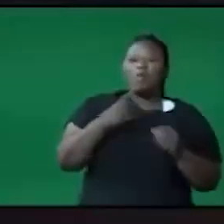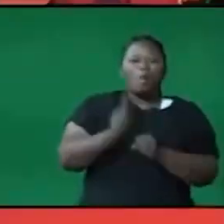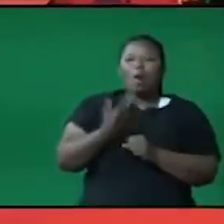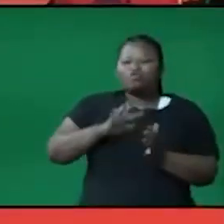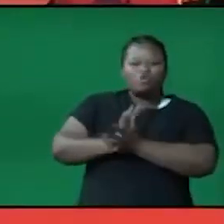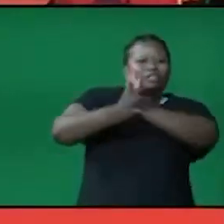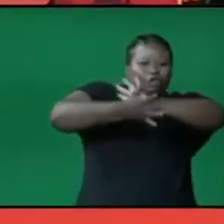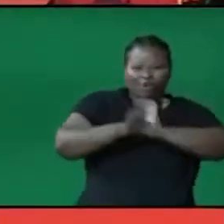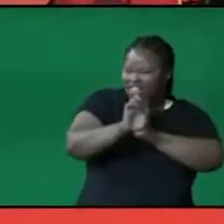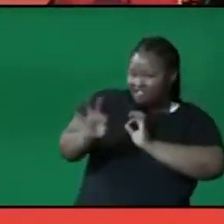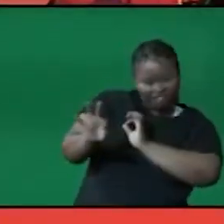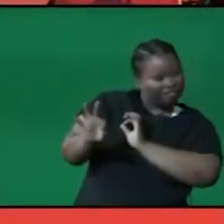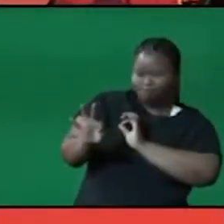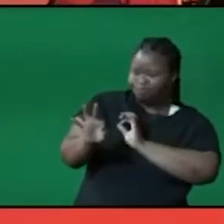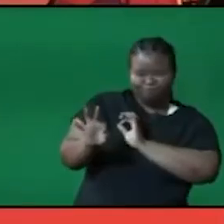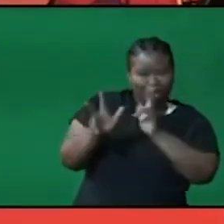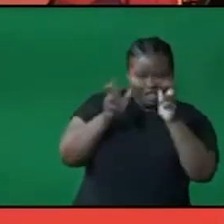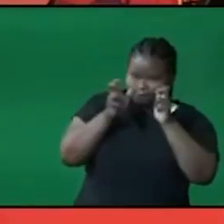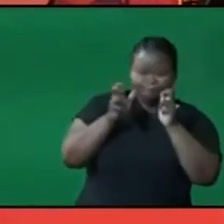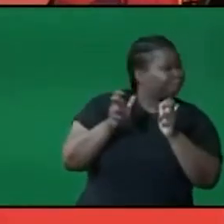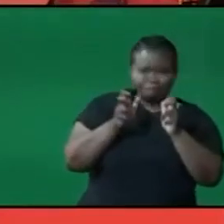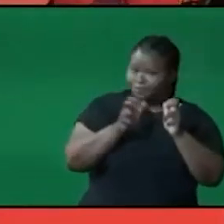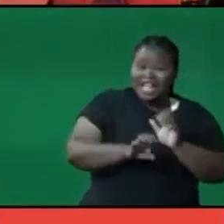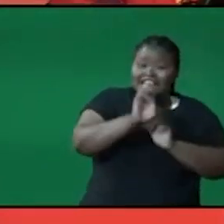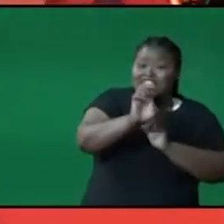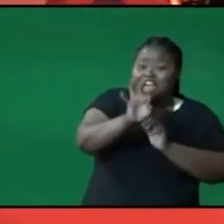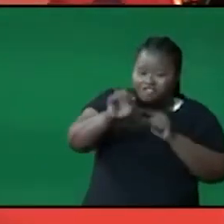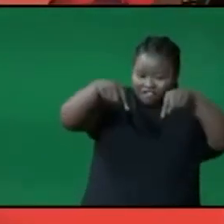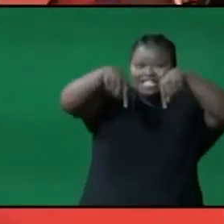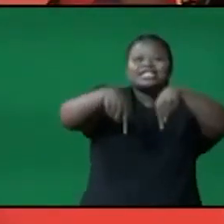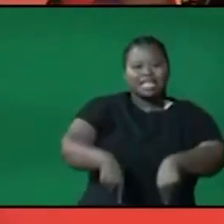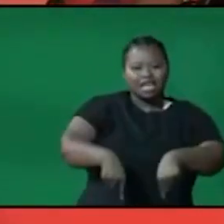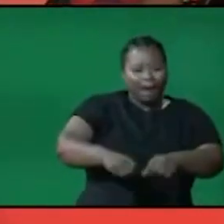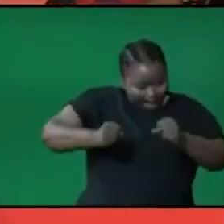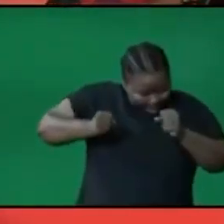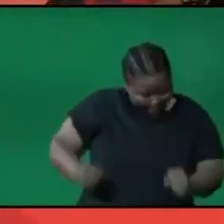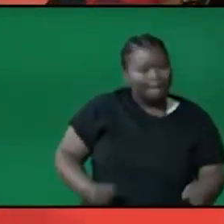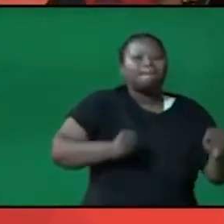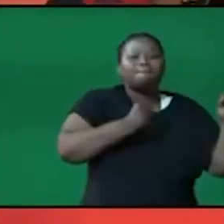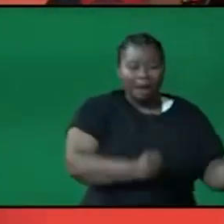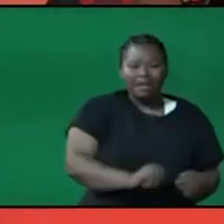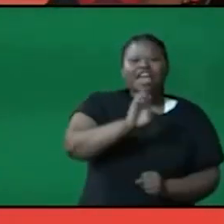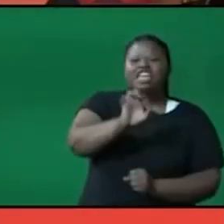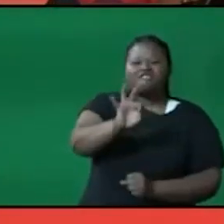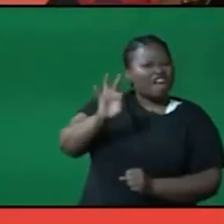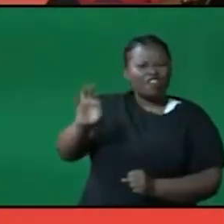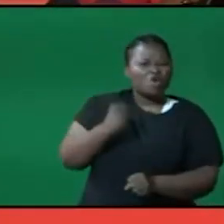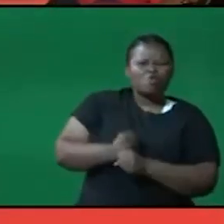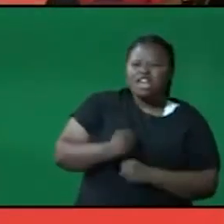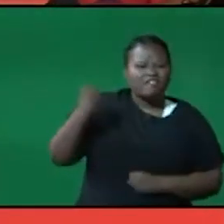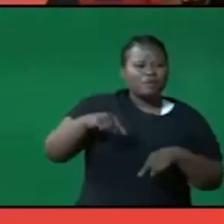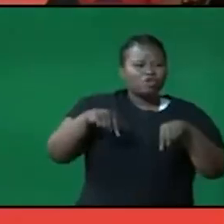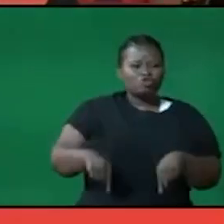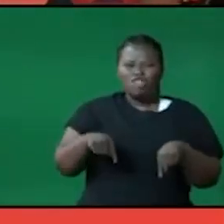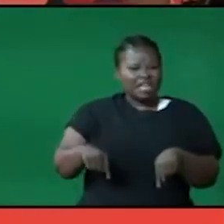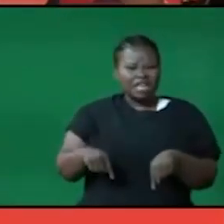to destroy the EFF. The EFF is here to stay. The EFF will not die today.